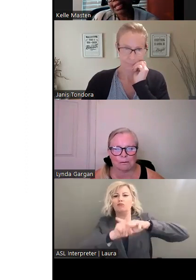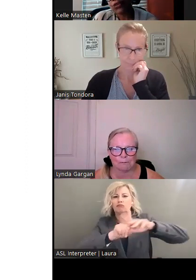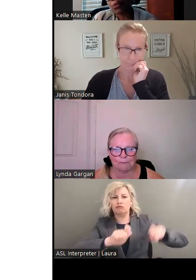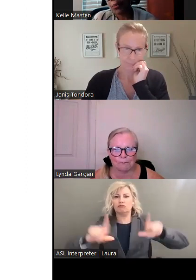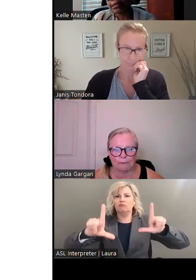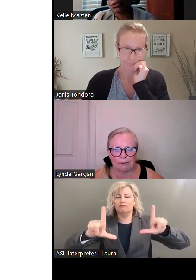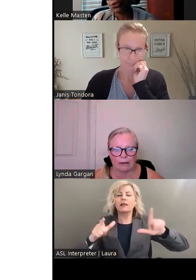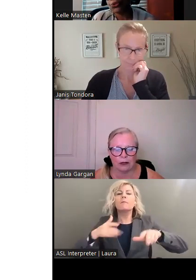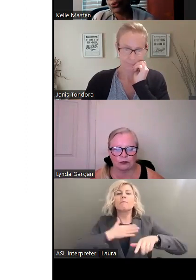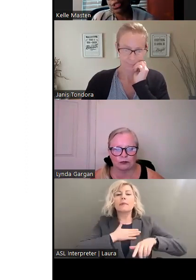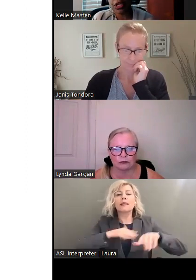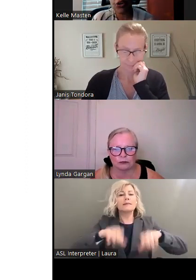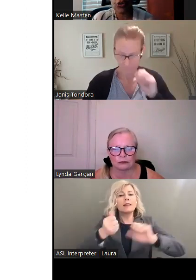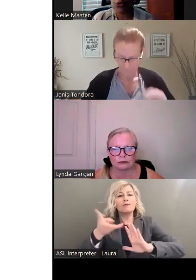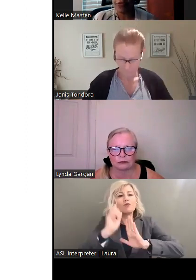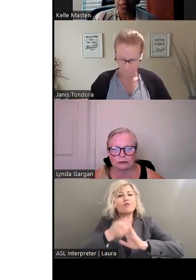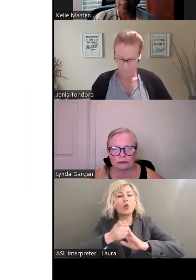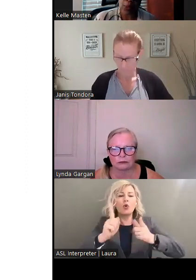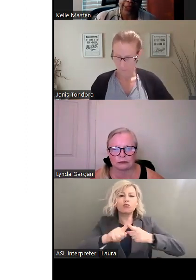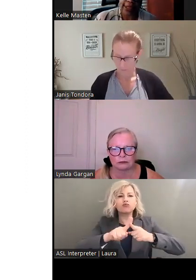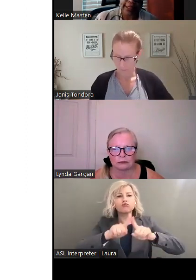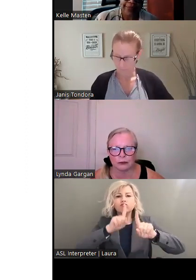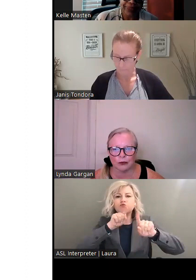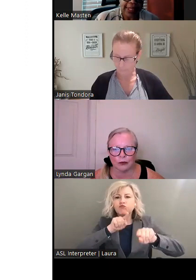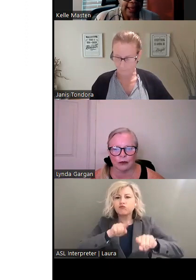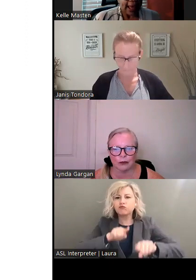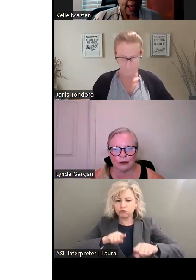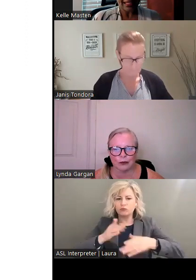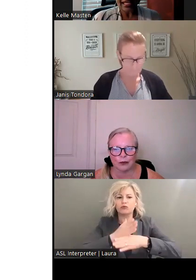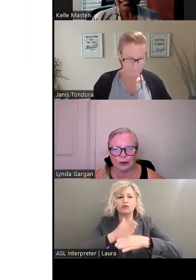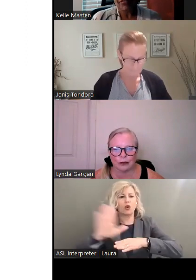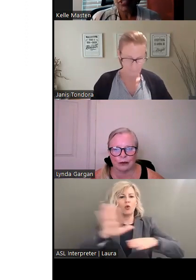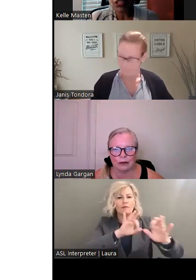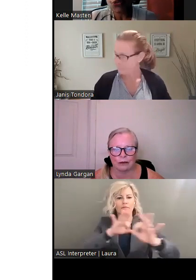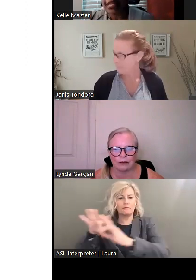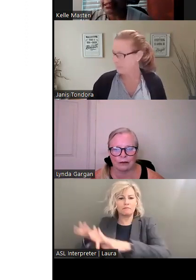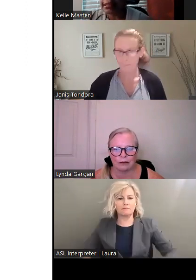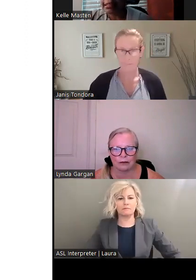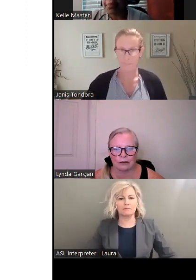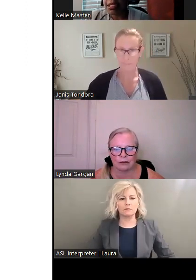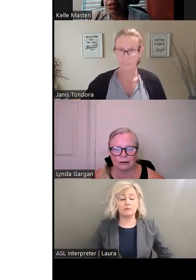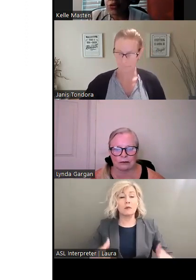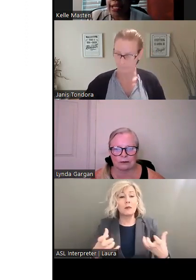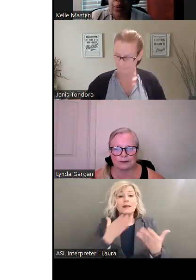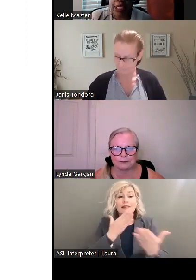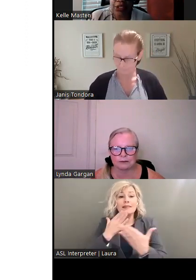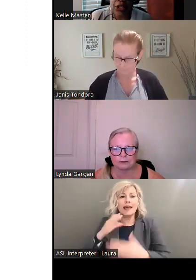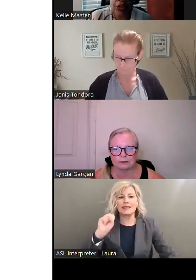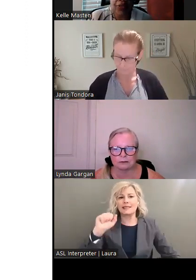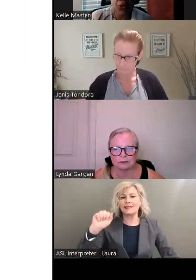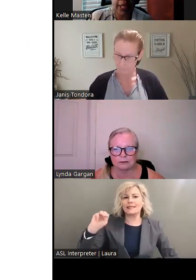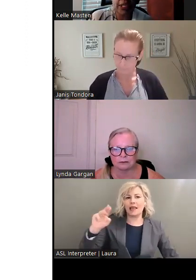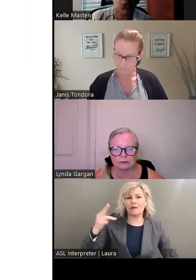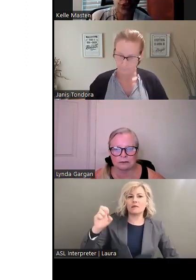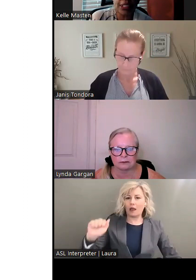Please take a few moments to share your feedback with us. I'd like to give special thanks to SAMHSA for allowing us to share